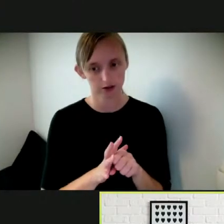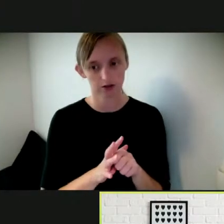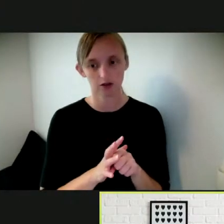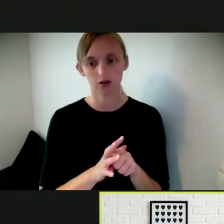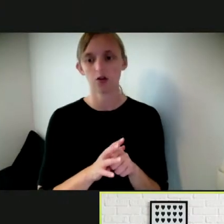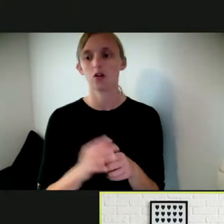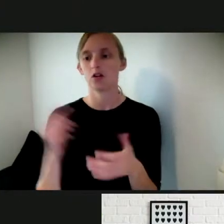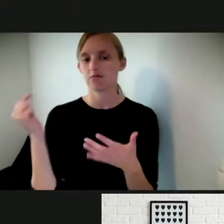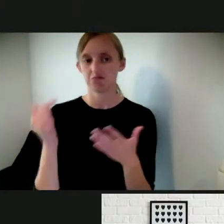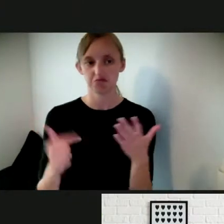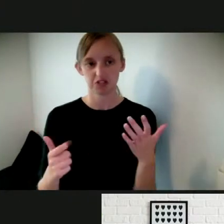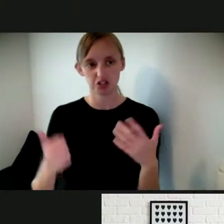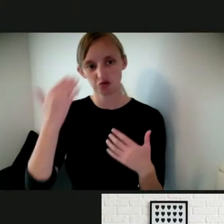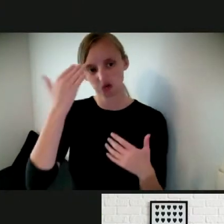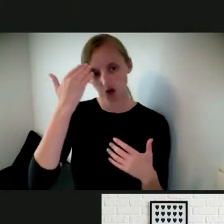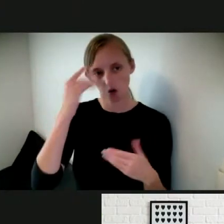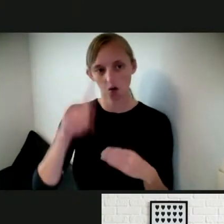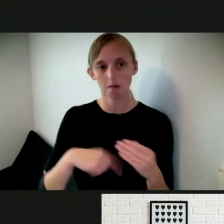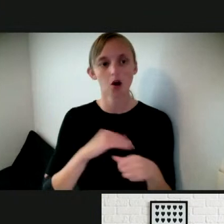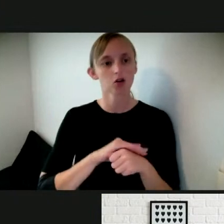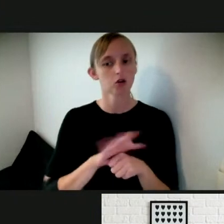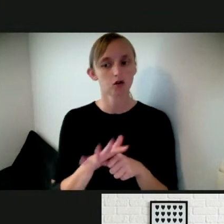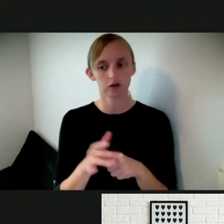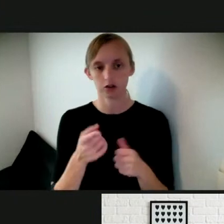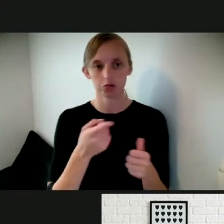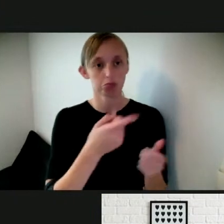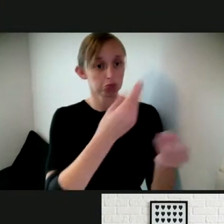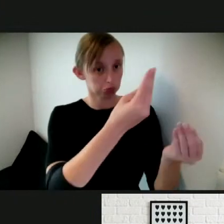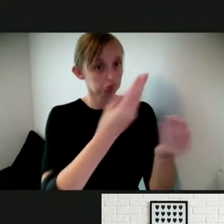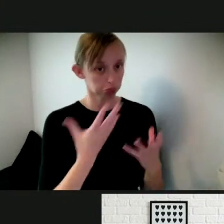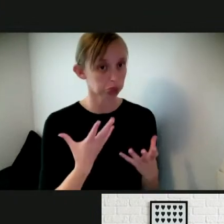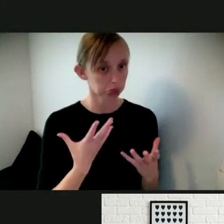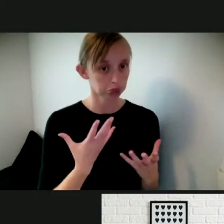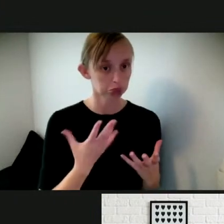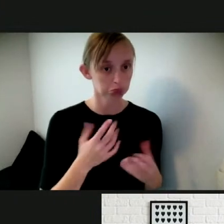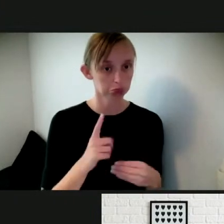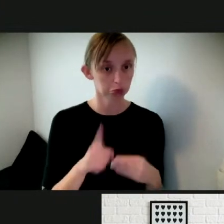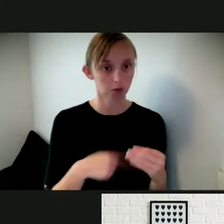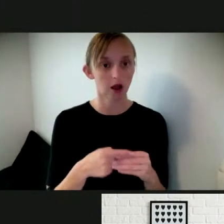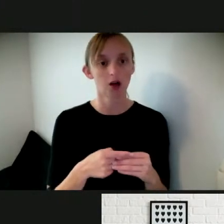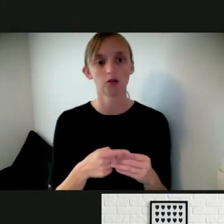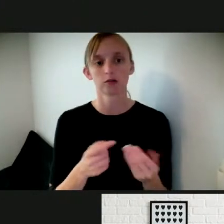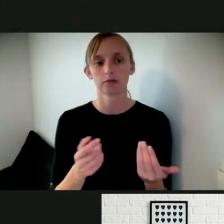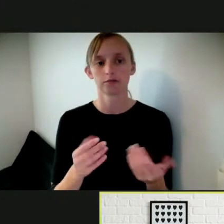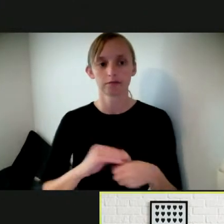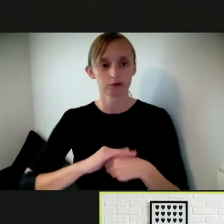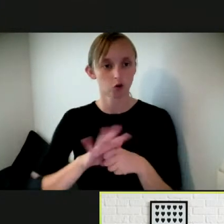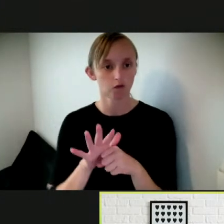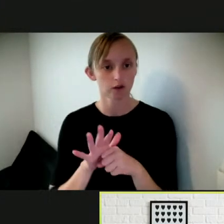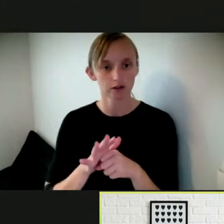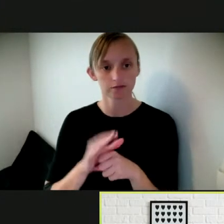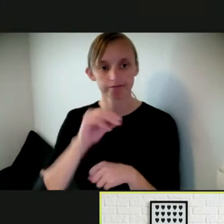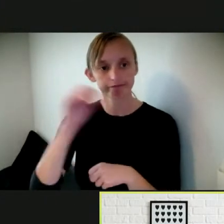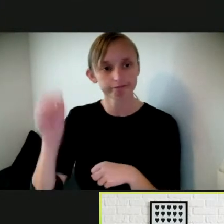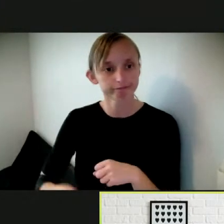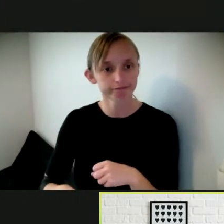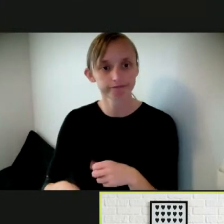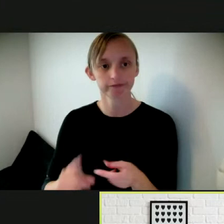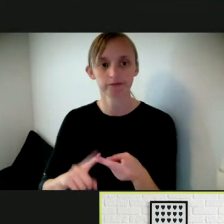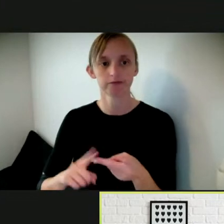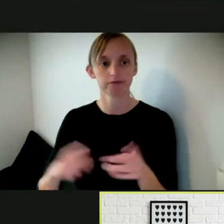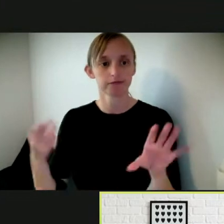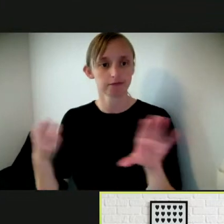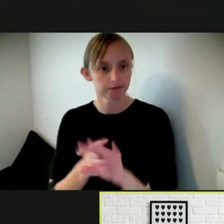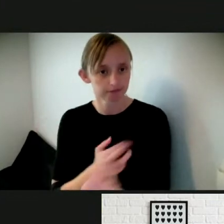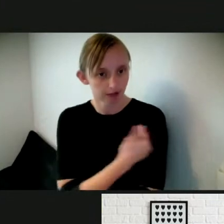need to know about it, we're looking to you to hear information about the infection rate, hospitalizations, the unfortunate deaths that